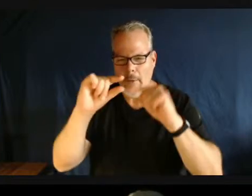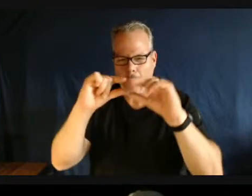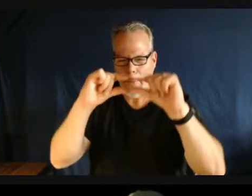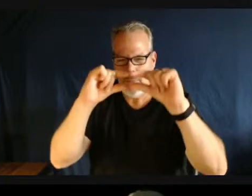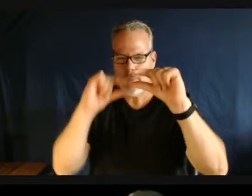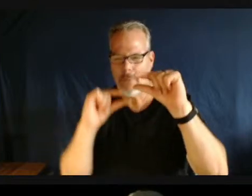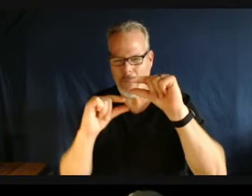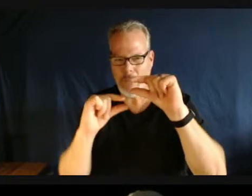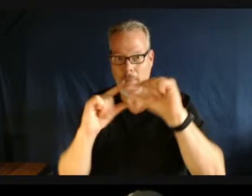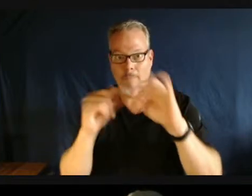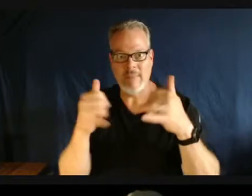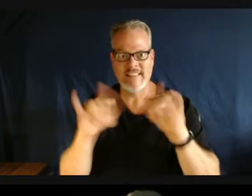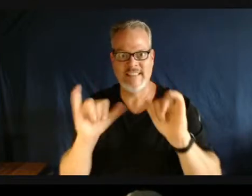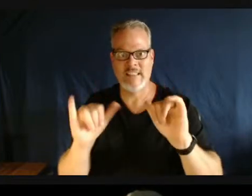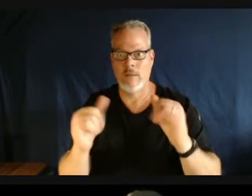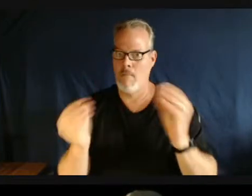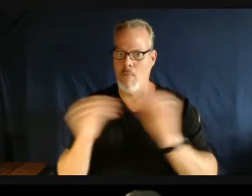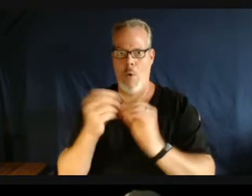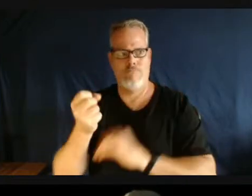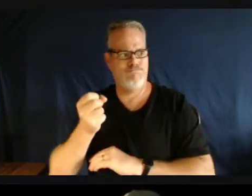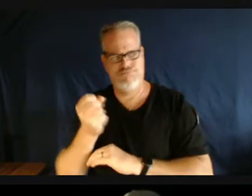than all of the ones before that.